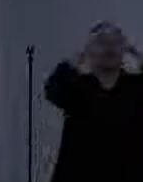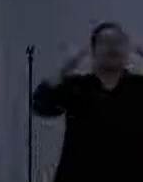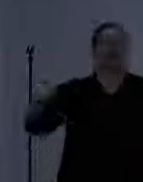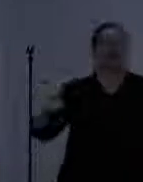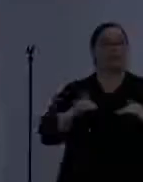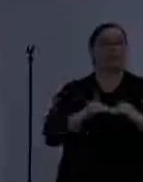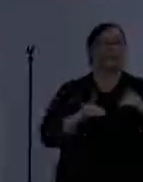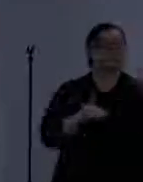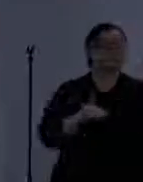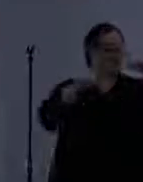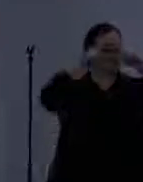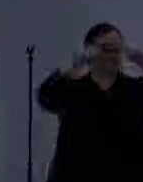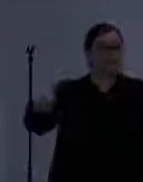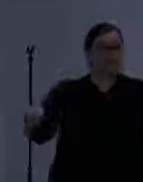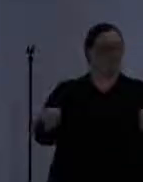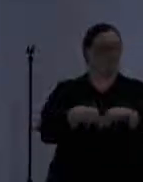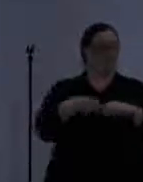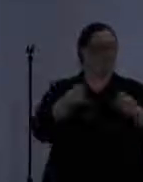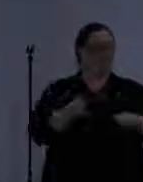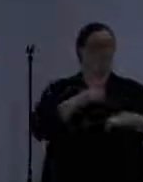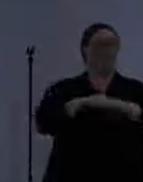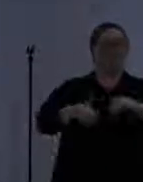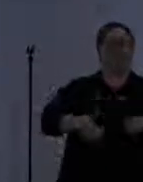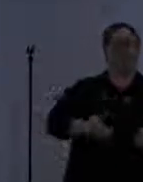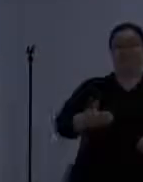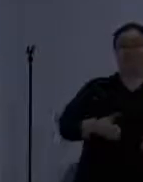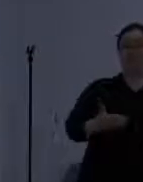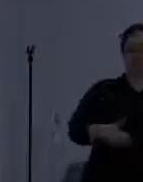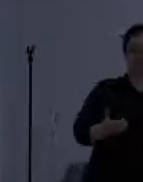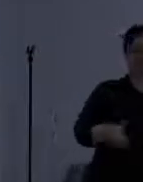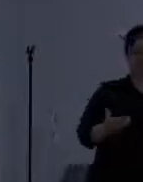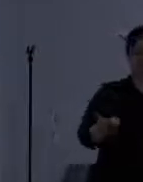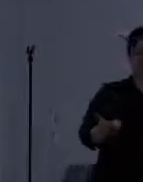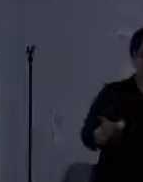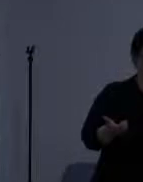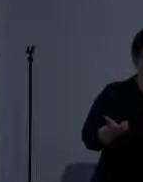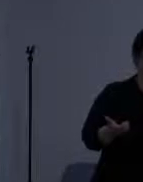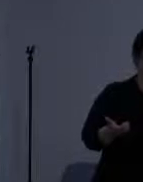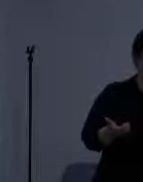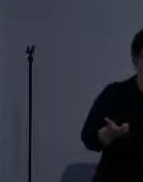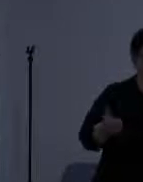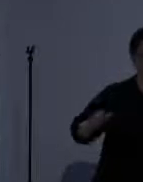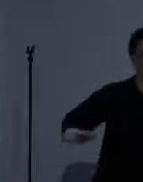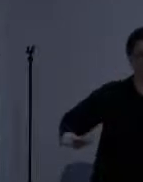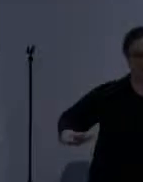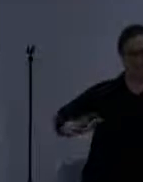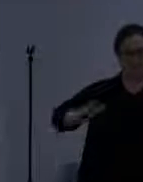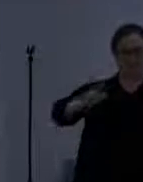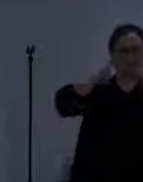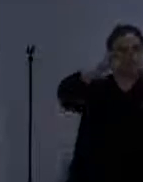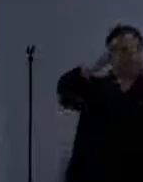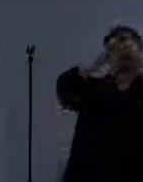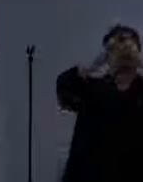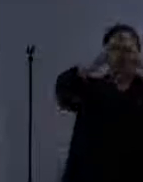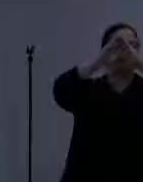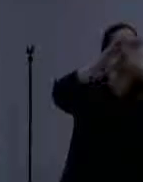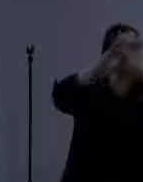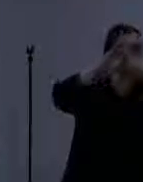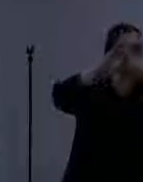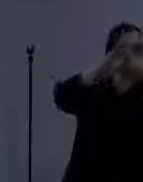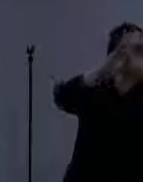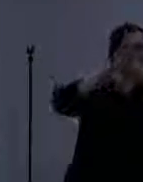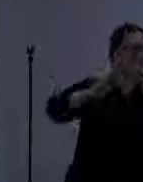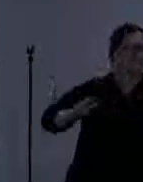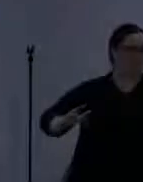pyramid. So this is the compliance pyramid, which essentially it just is a